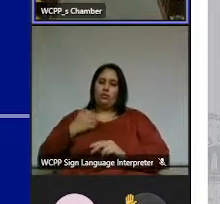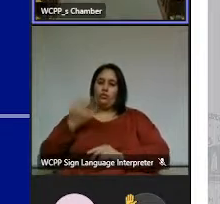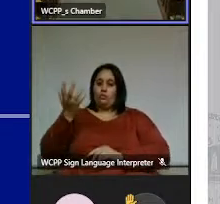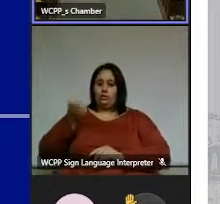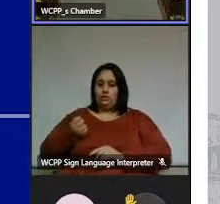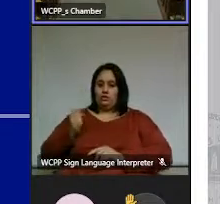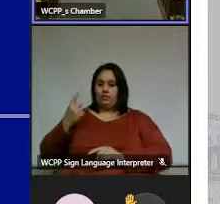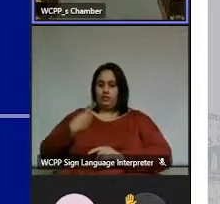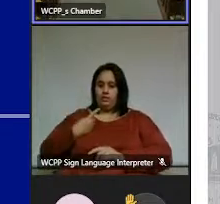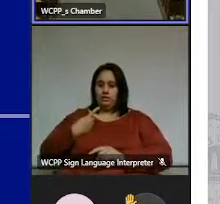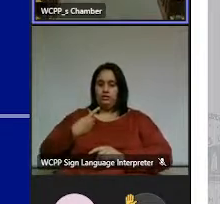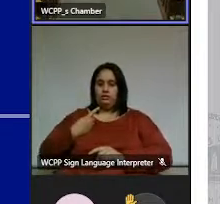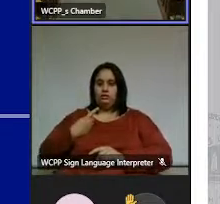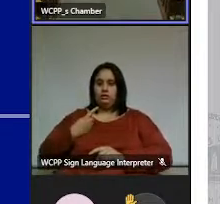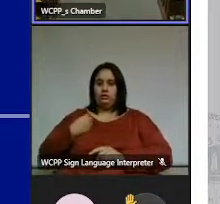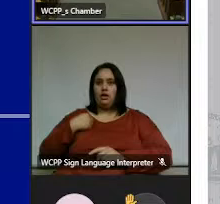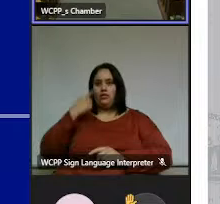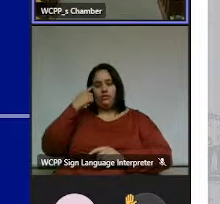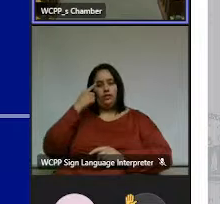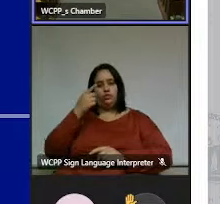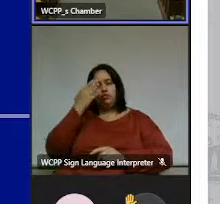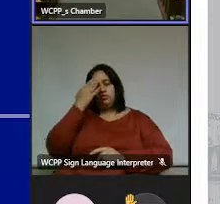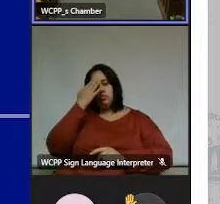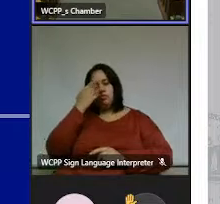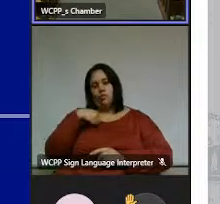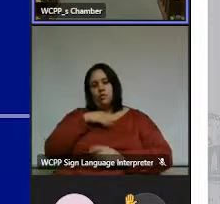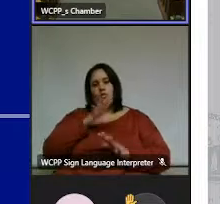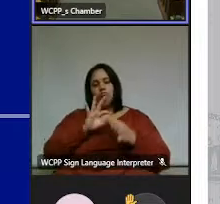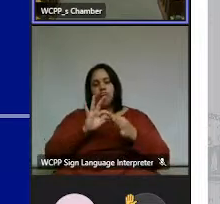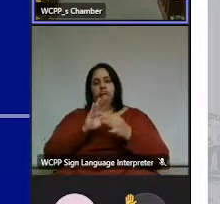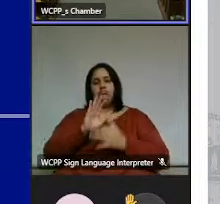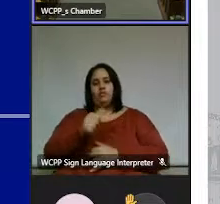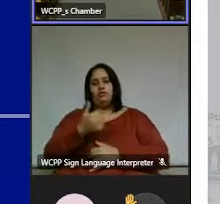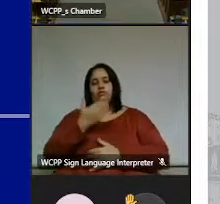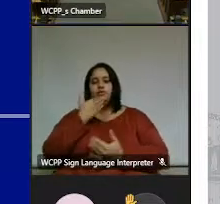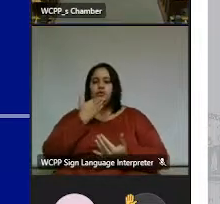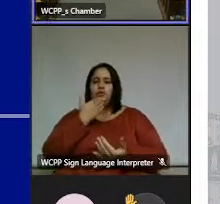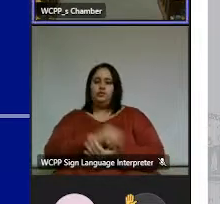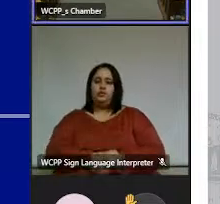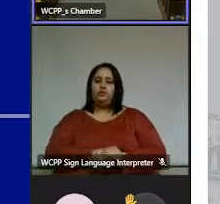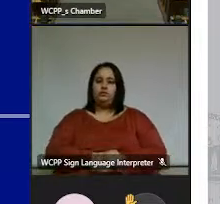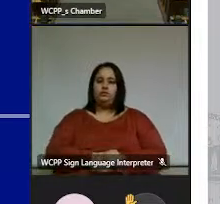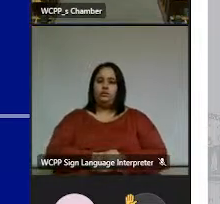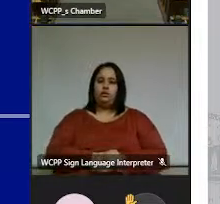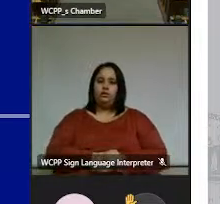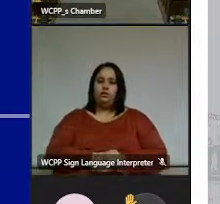and I think you can expect that we will be engaging them. Thank you.